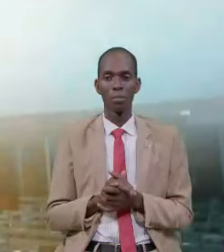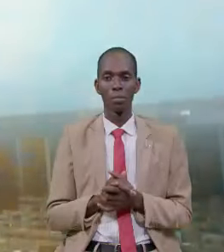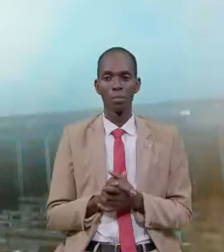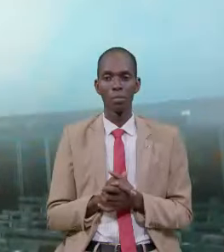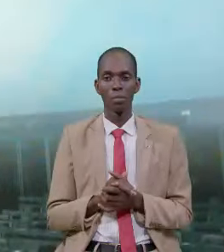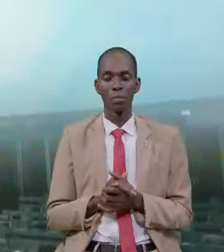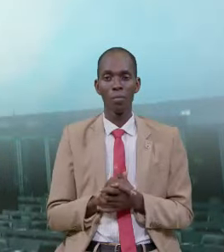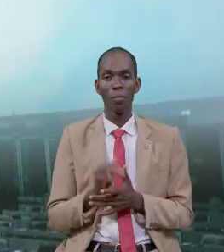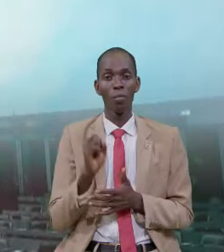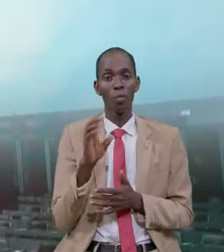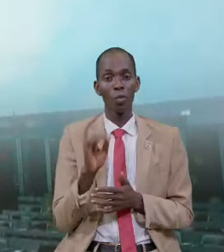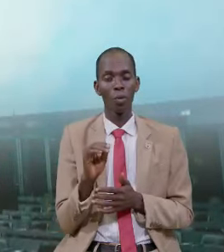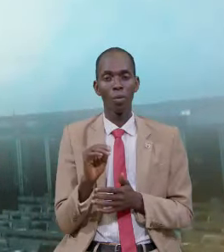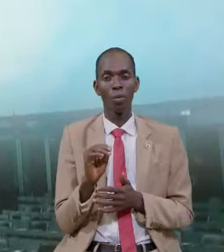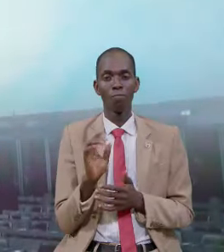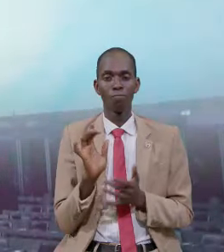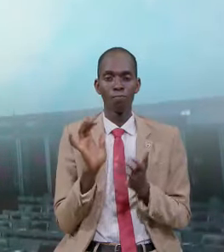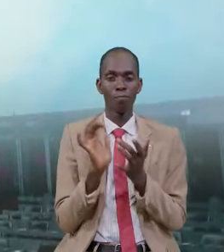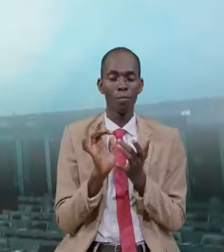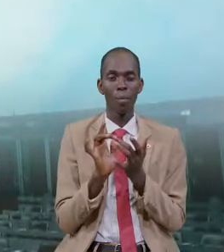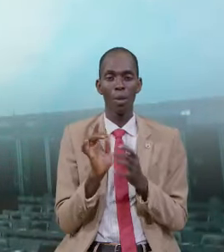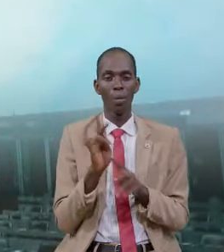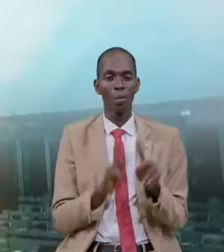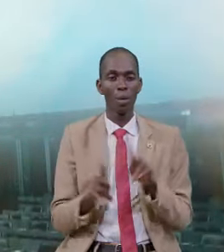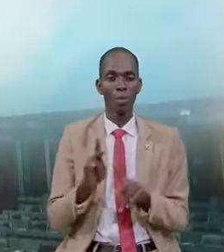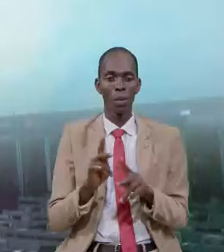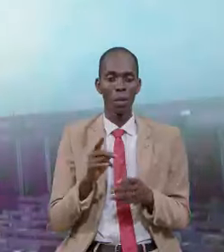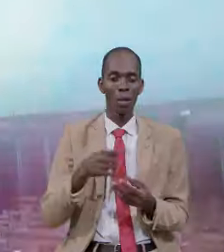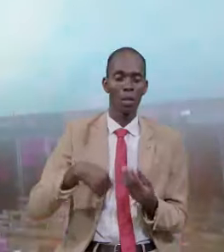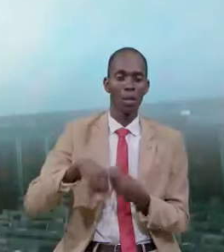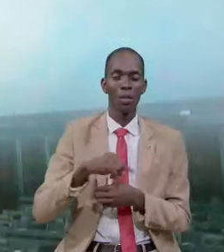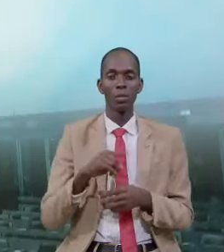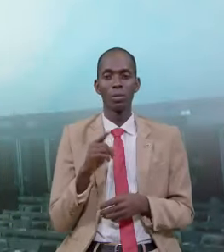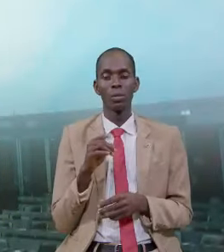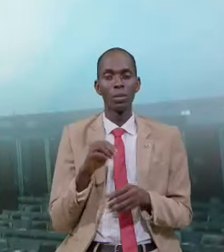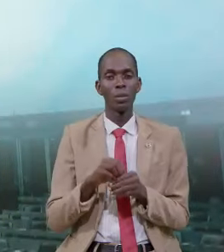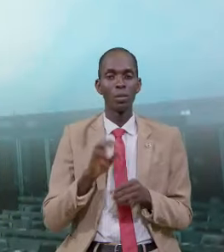So contact the people around in your